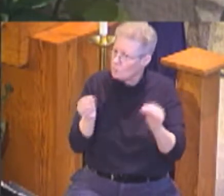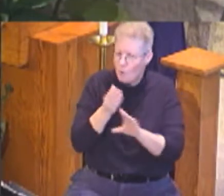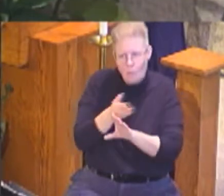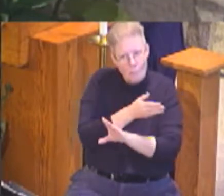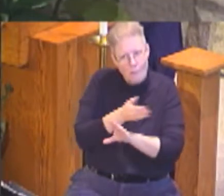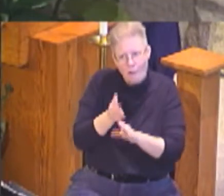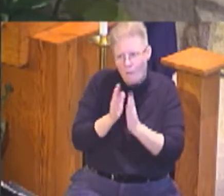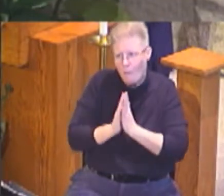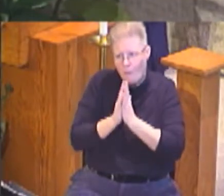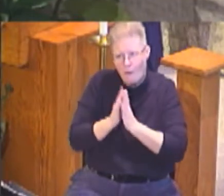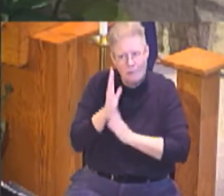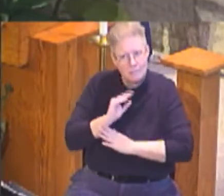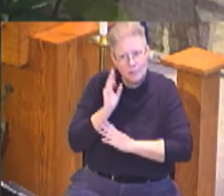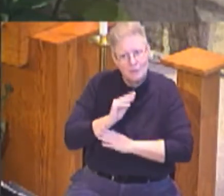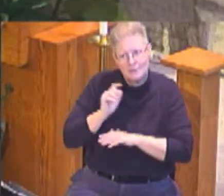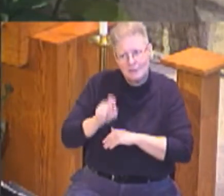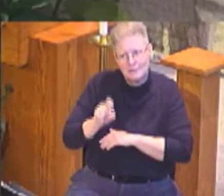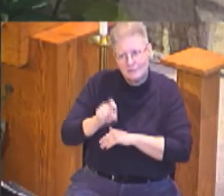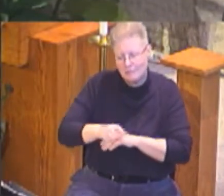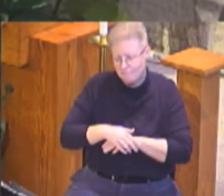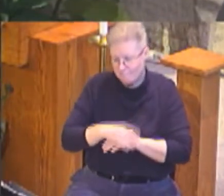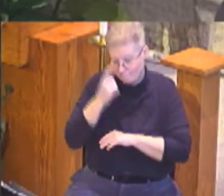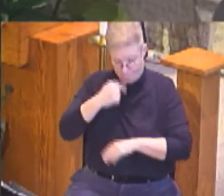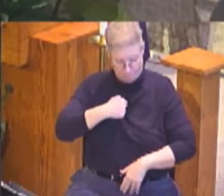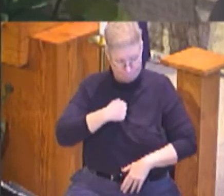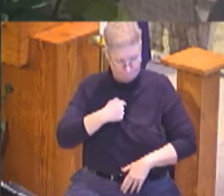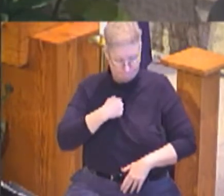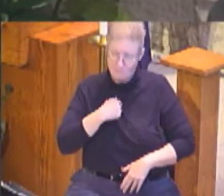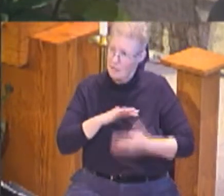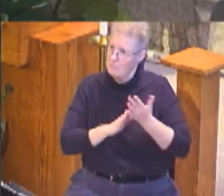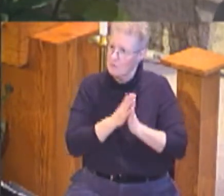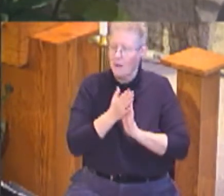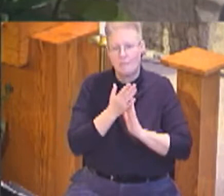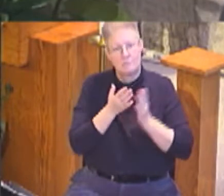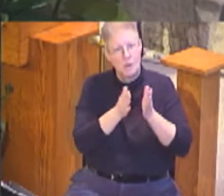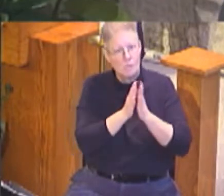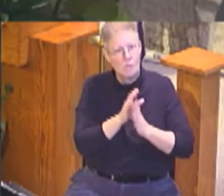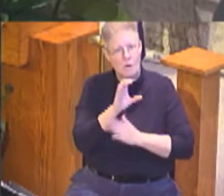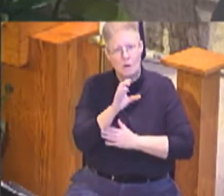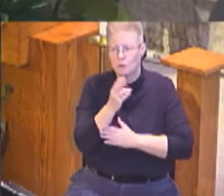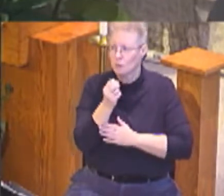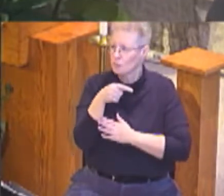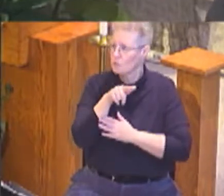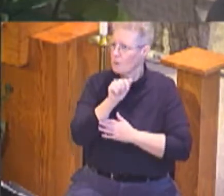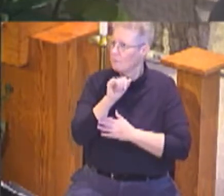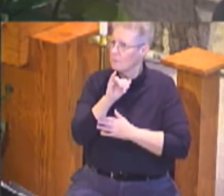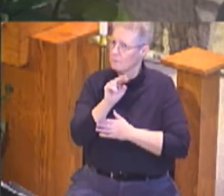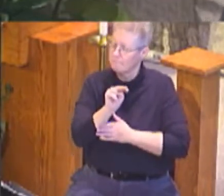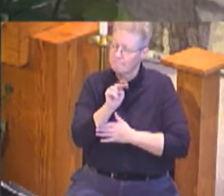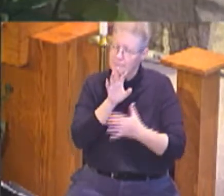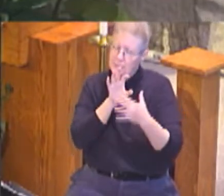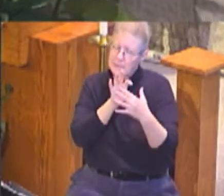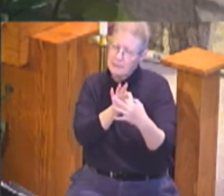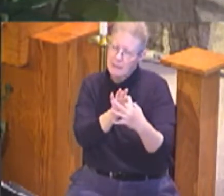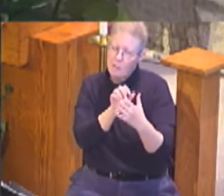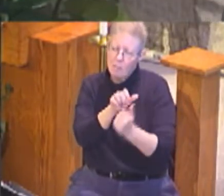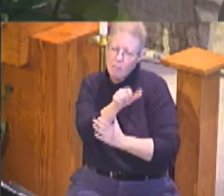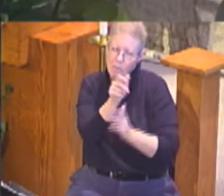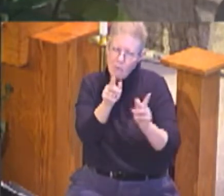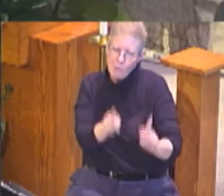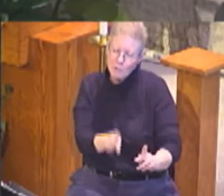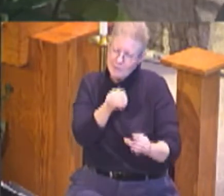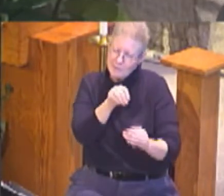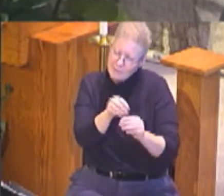necessary. For me, being a prayer chaplain and connecting with another in prayer touches my heart, lifts